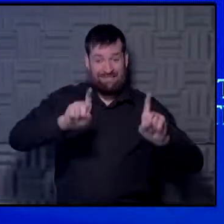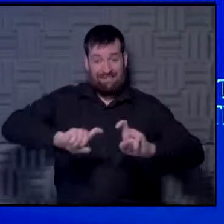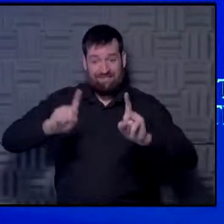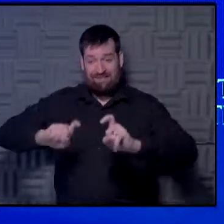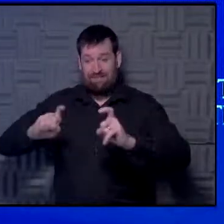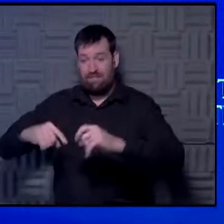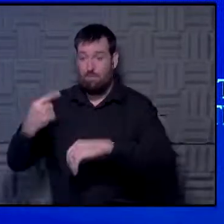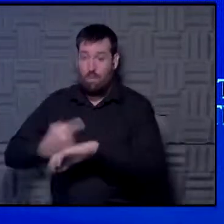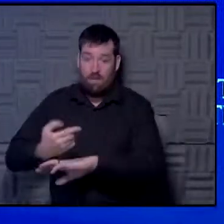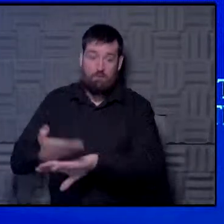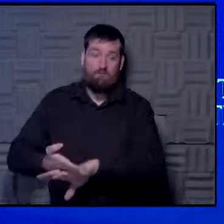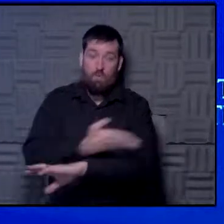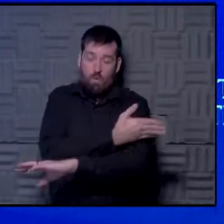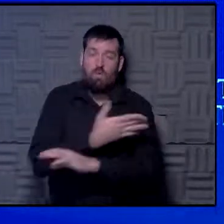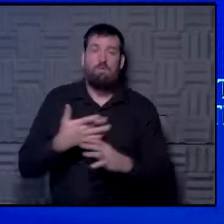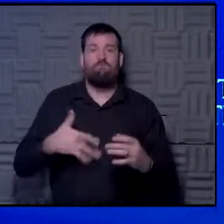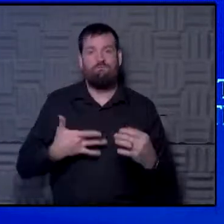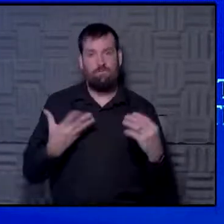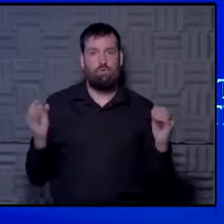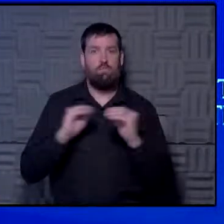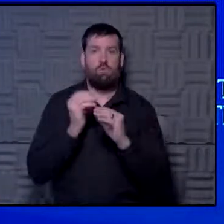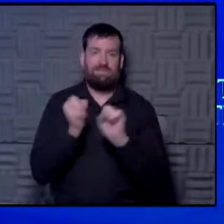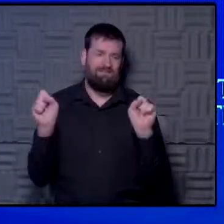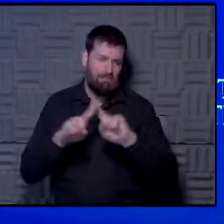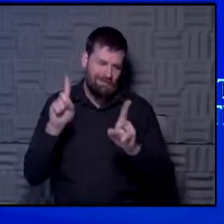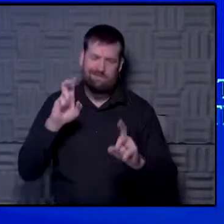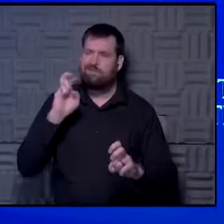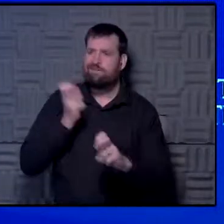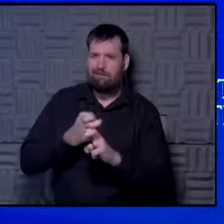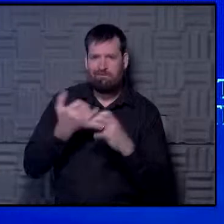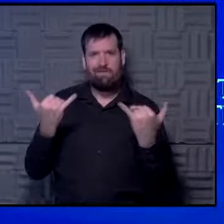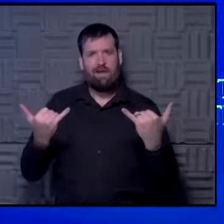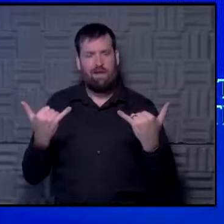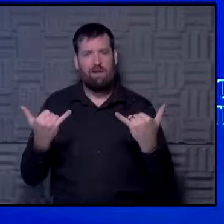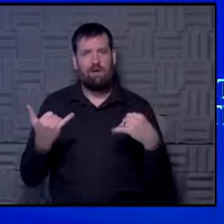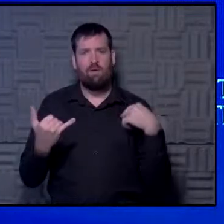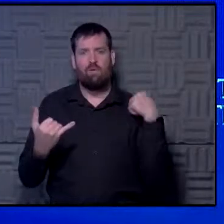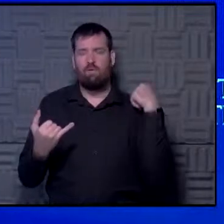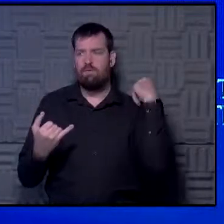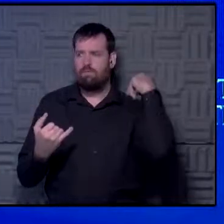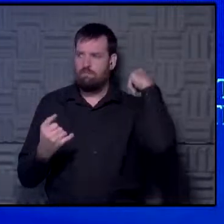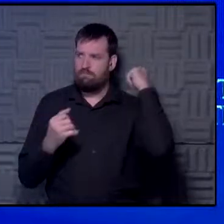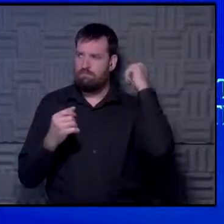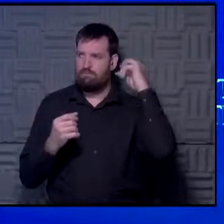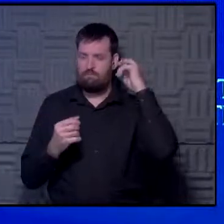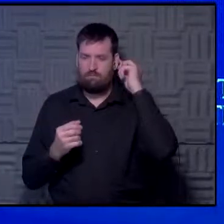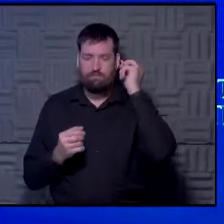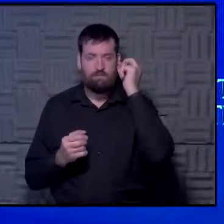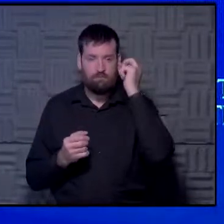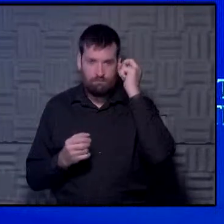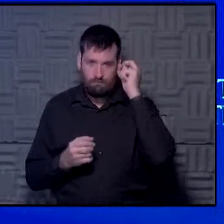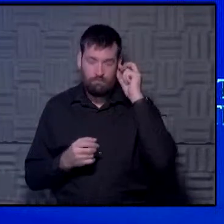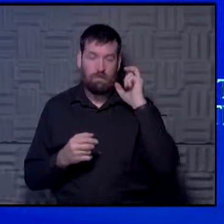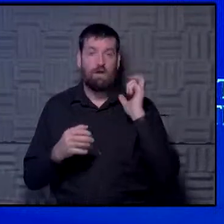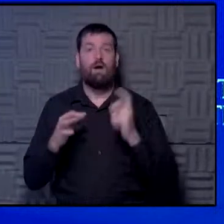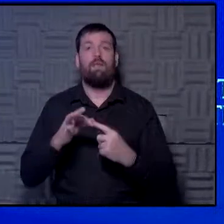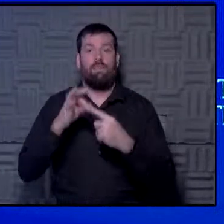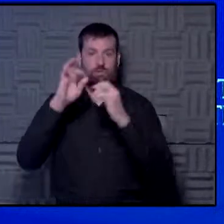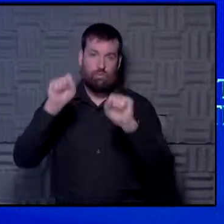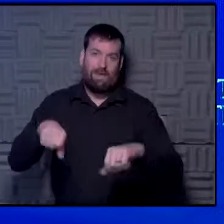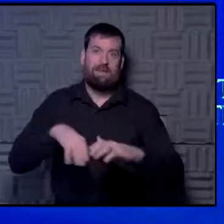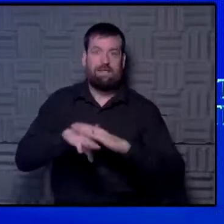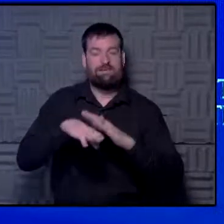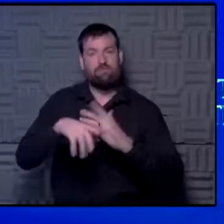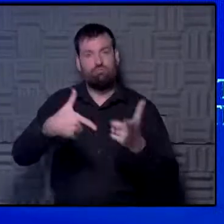before, it might make you feel a little safer, but that's hard to do these days and hard to get that turnaround right away unless you have access to rapid testing. And